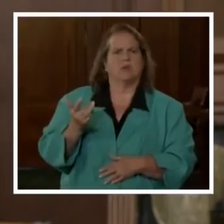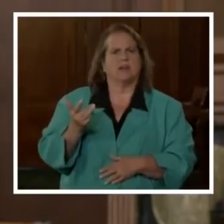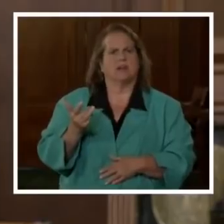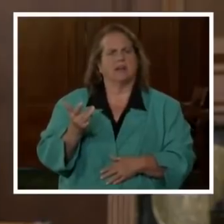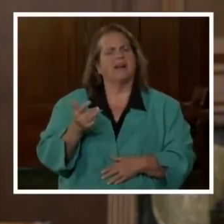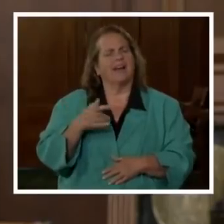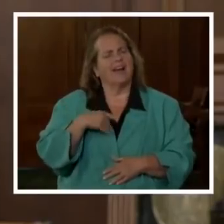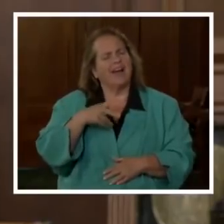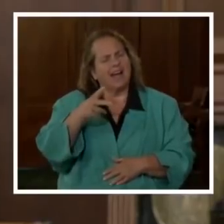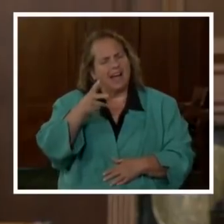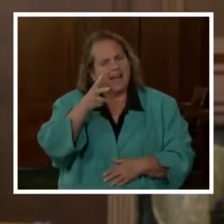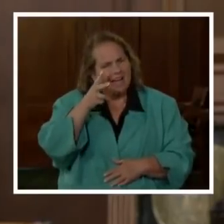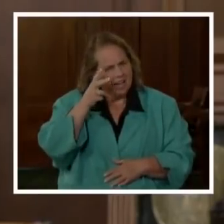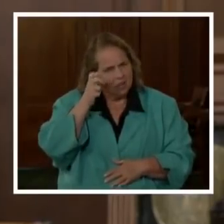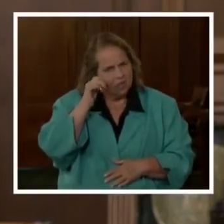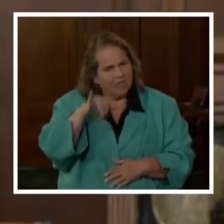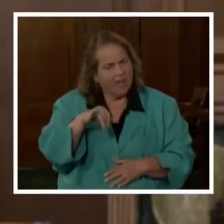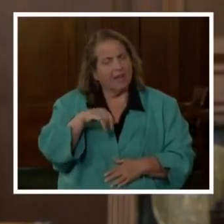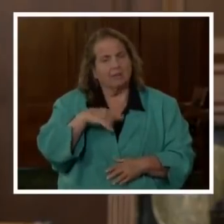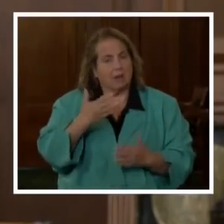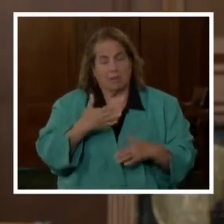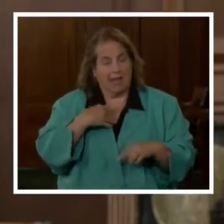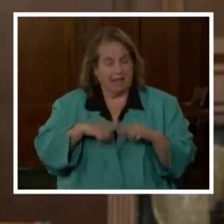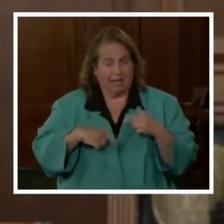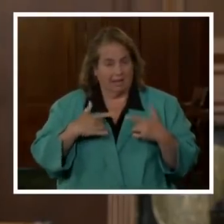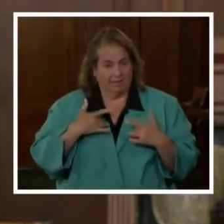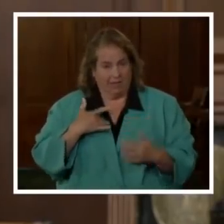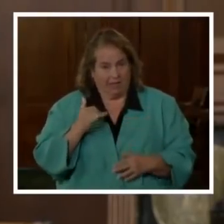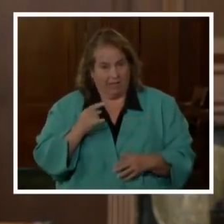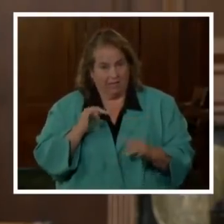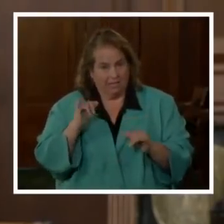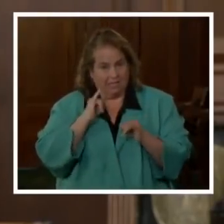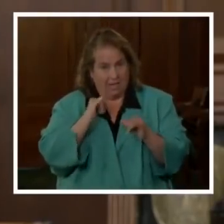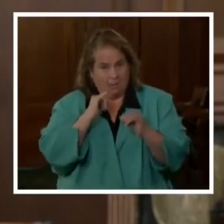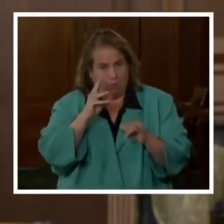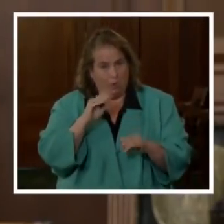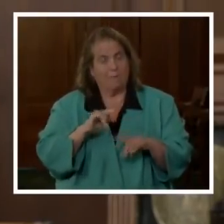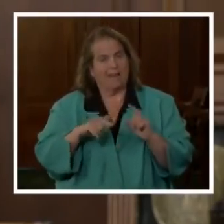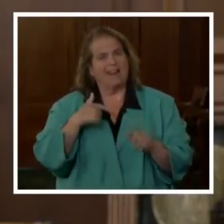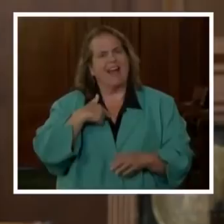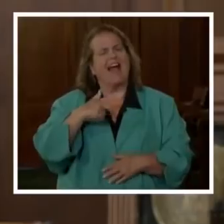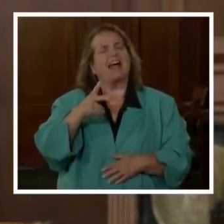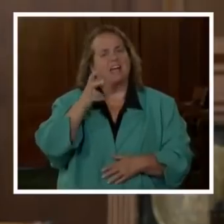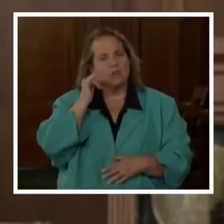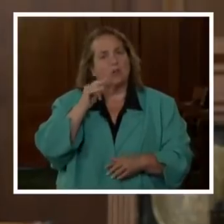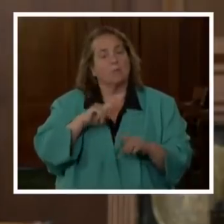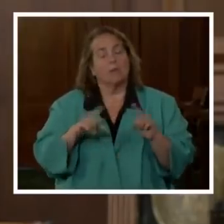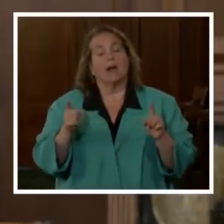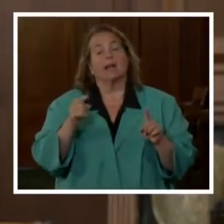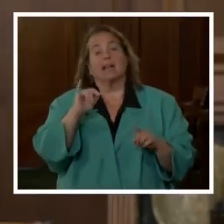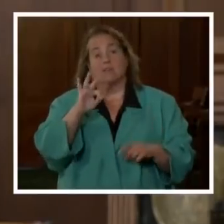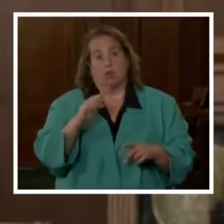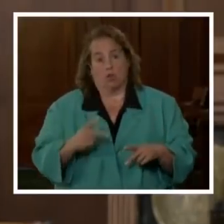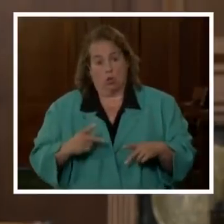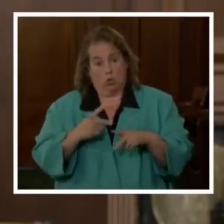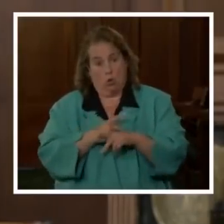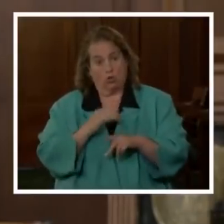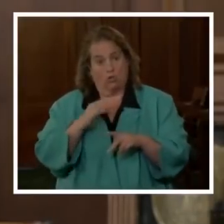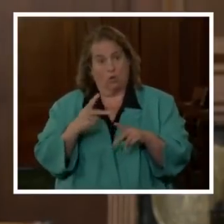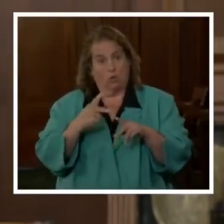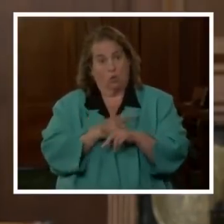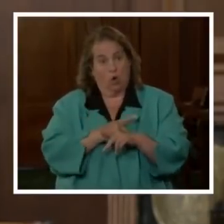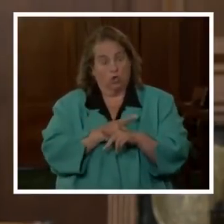I hear that, even if I can't feel it in the same way. But if the worst of the worst